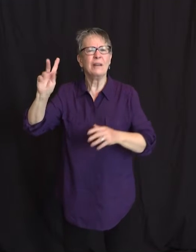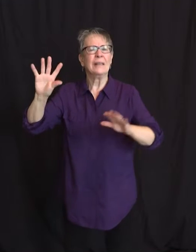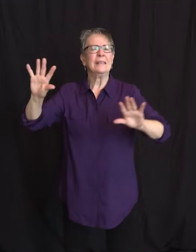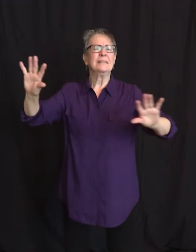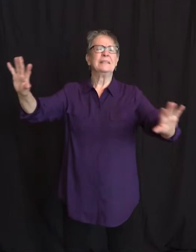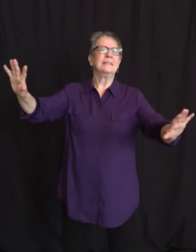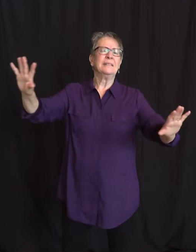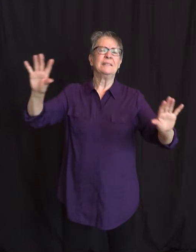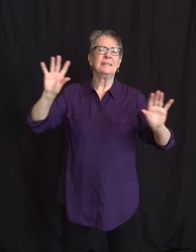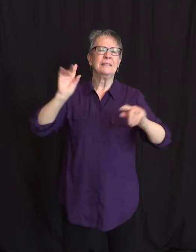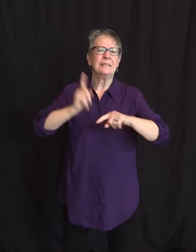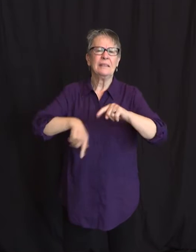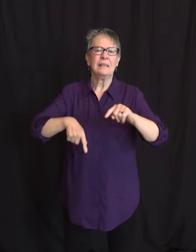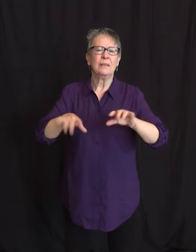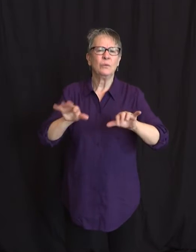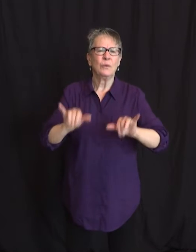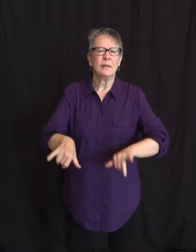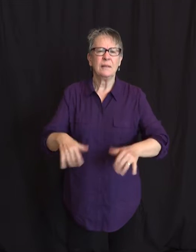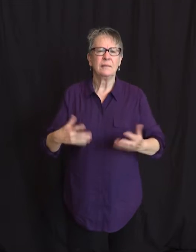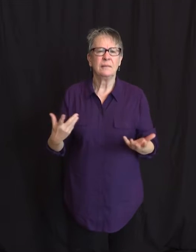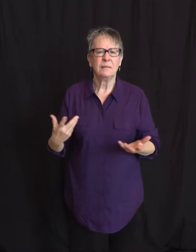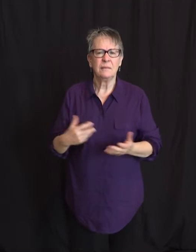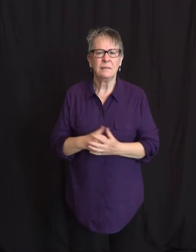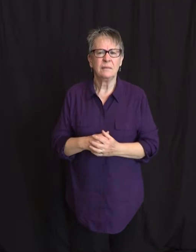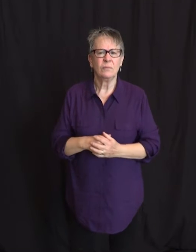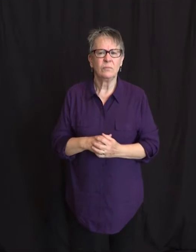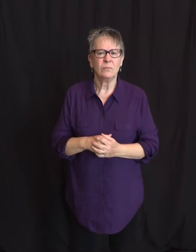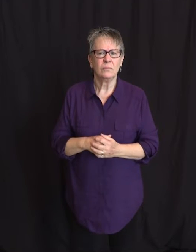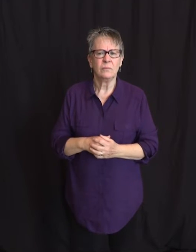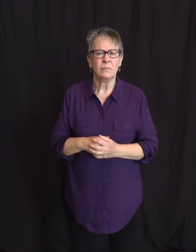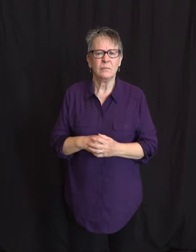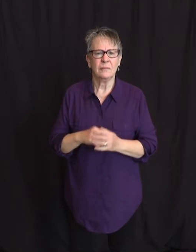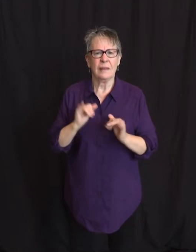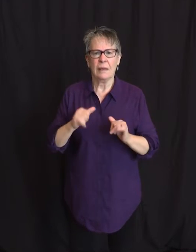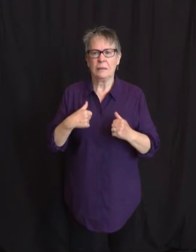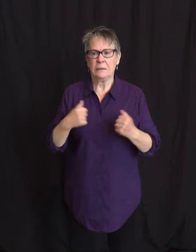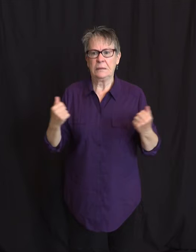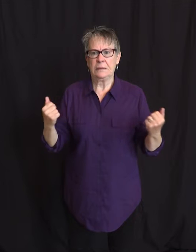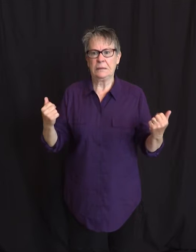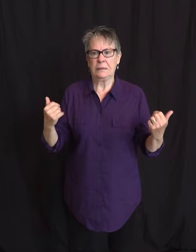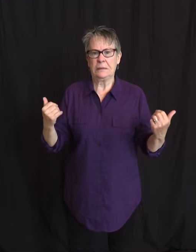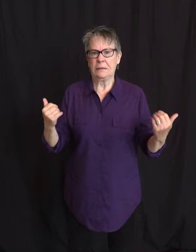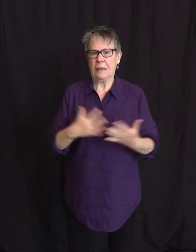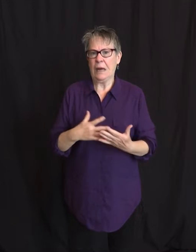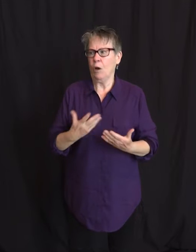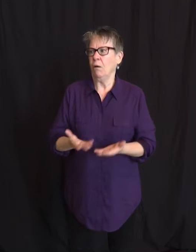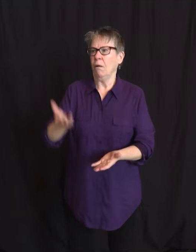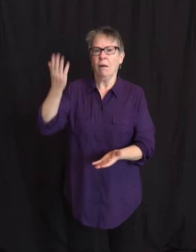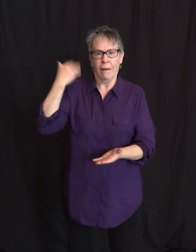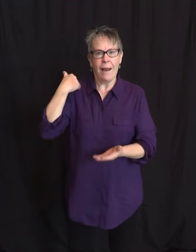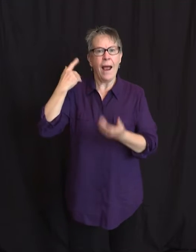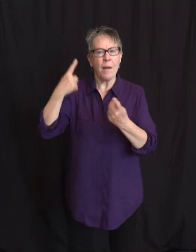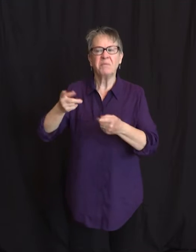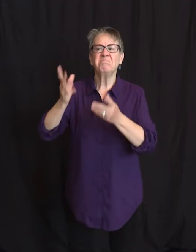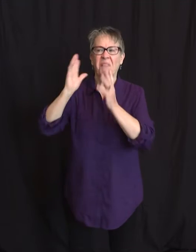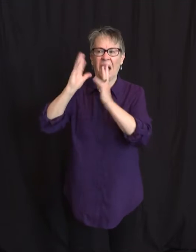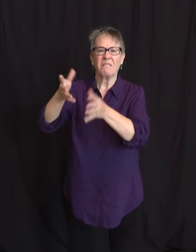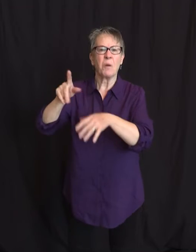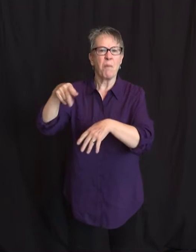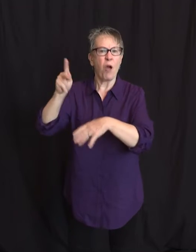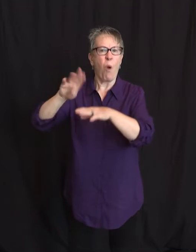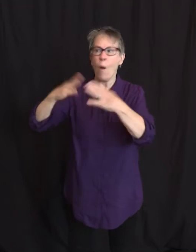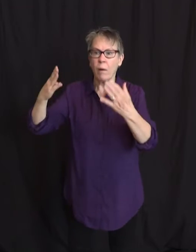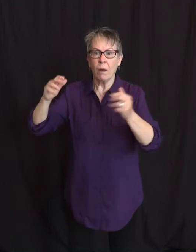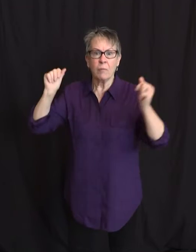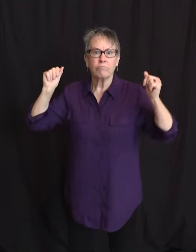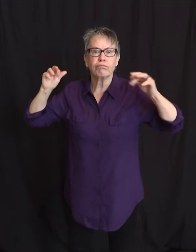particular in those parks. And that scared the heck out of us. I mentioned this a few weeks ago. I think it was on April 4th and 5th, if my